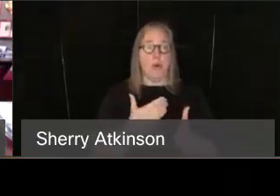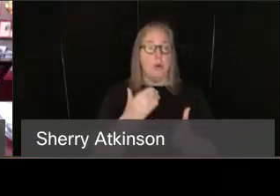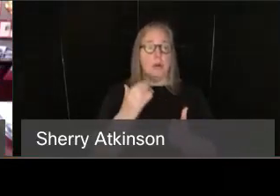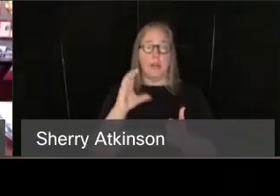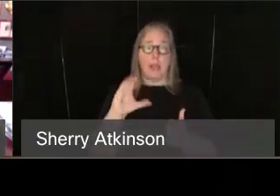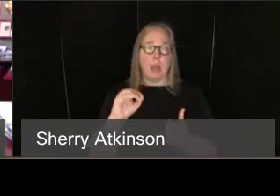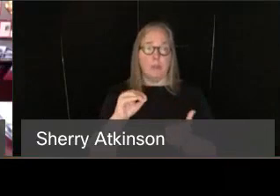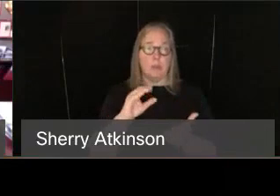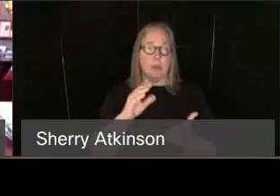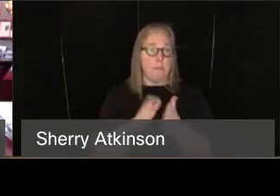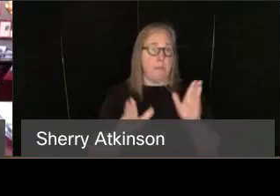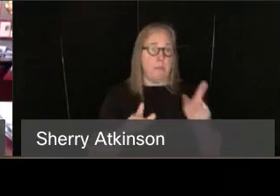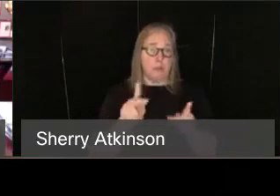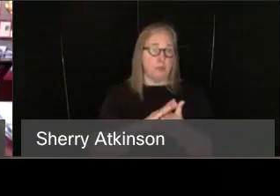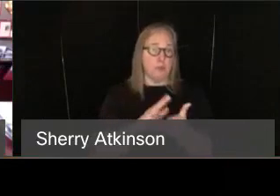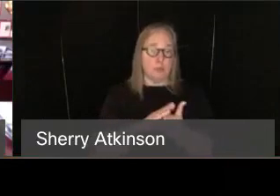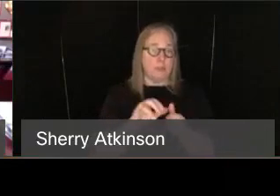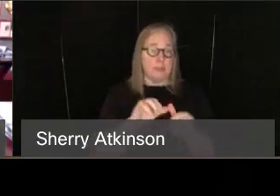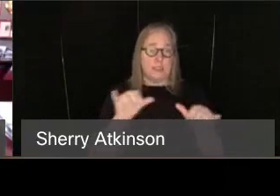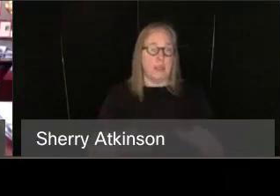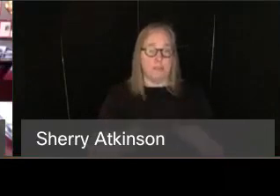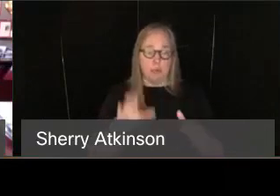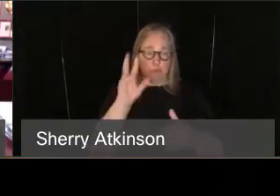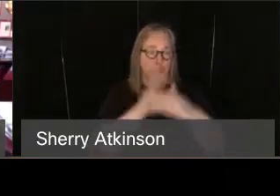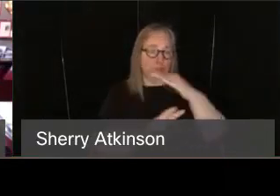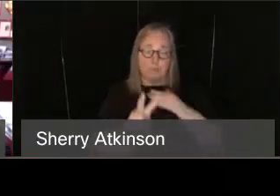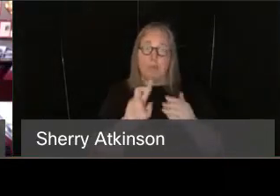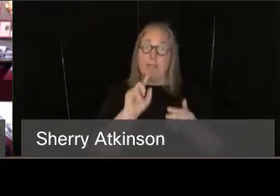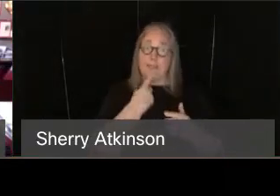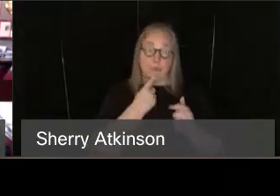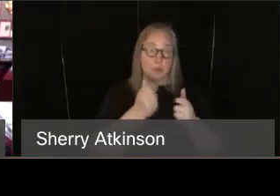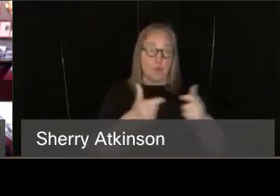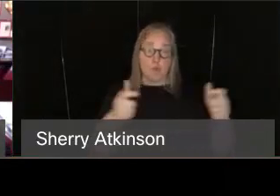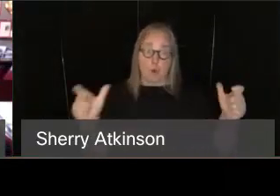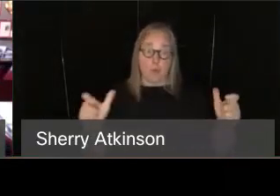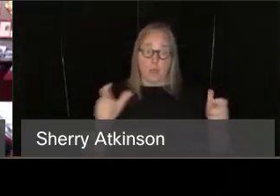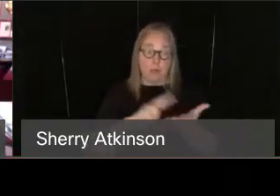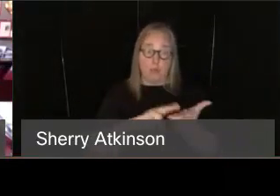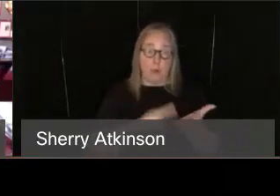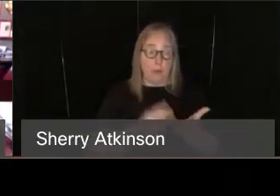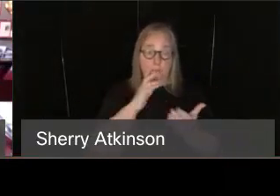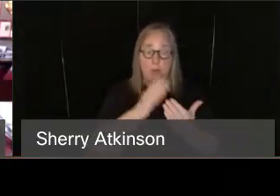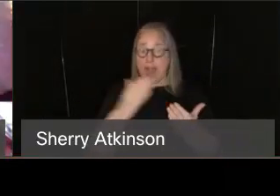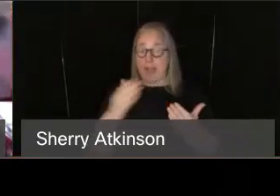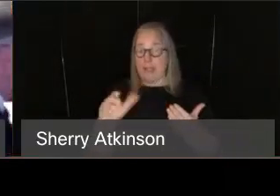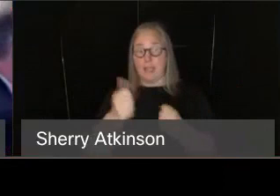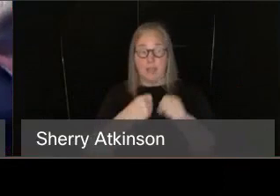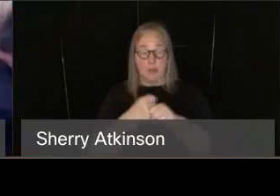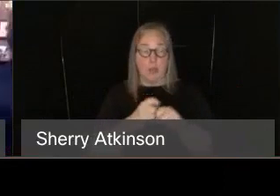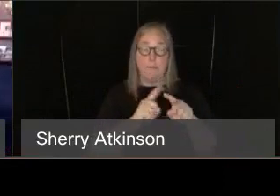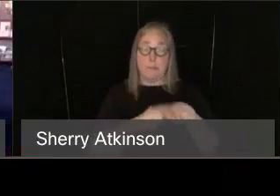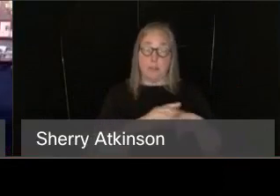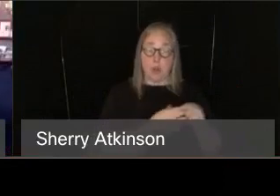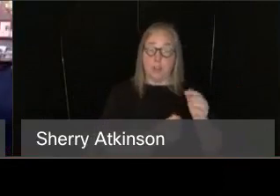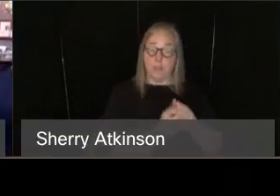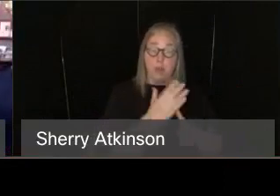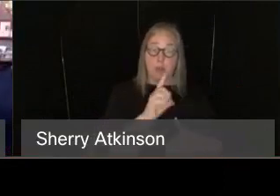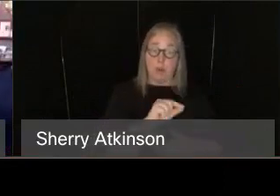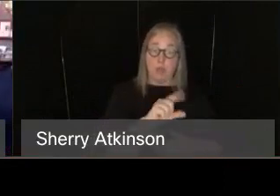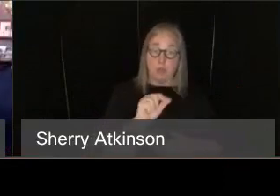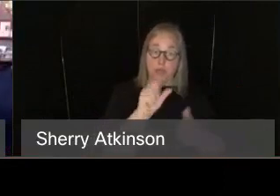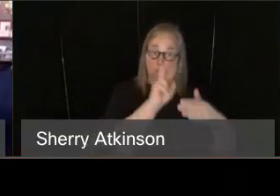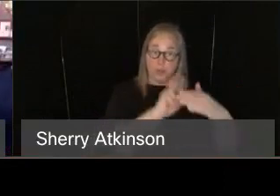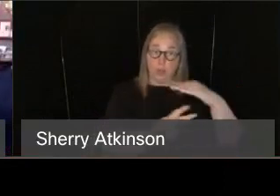significant enrollment growth over the next decade. Based on the spring 2020 projection,